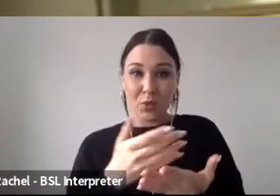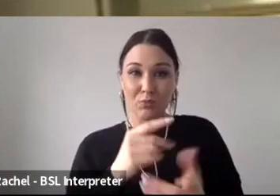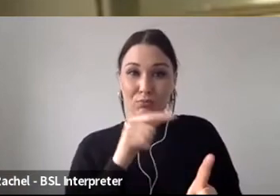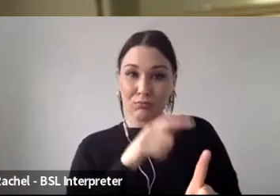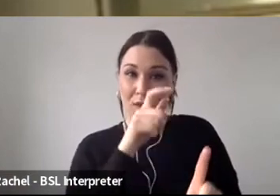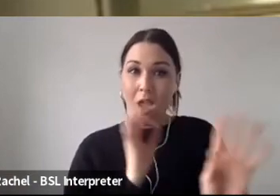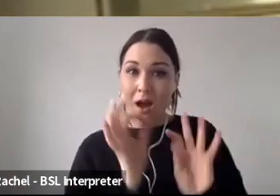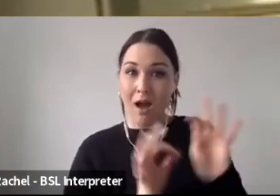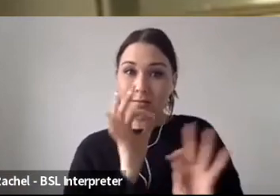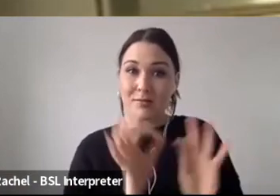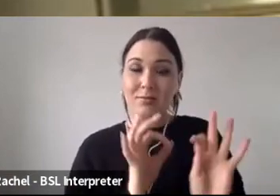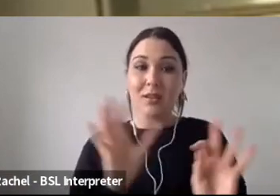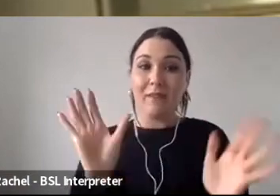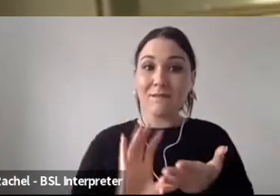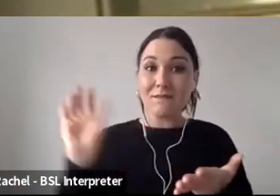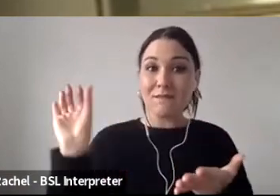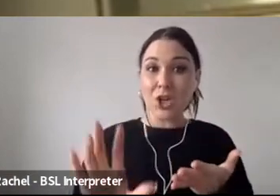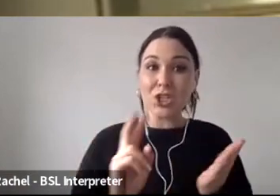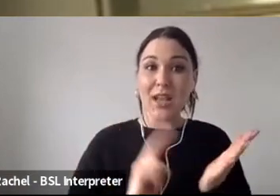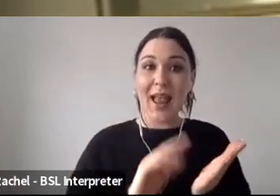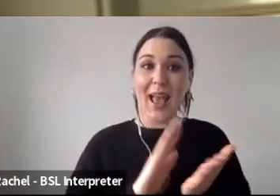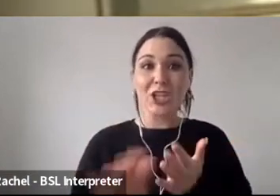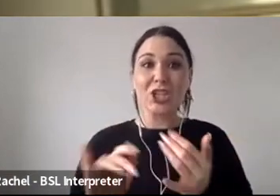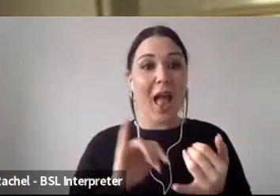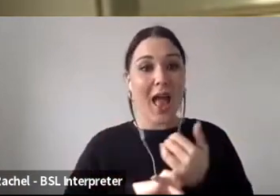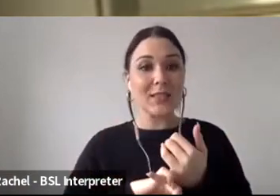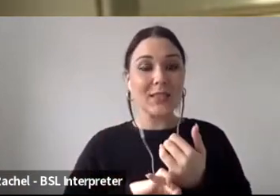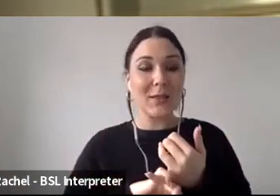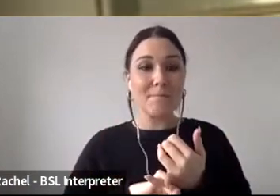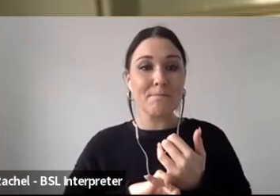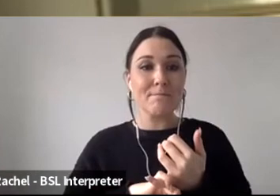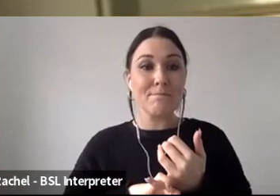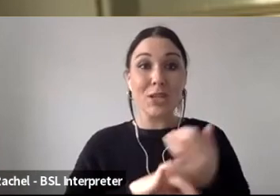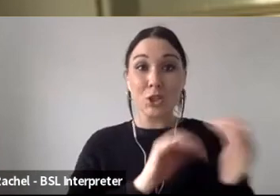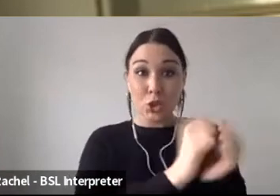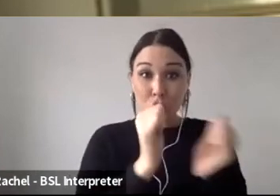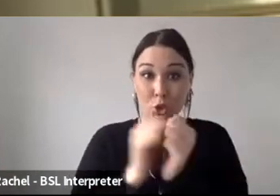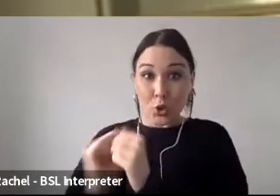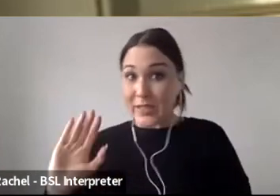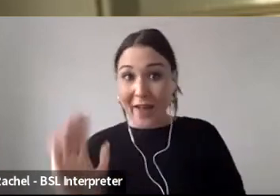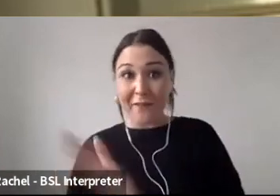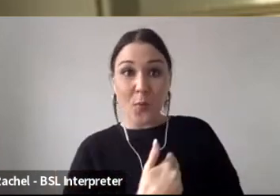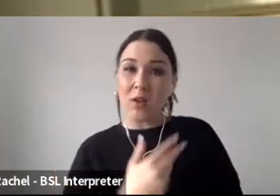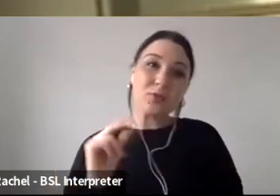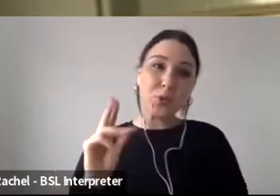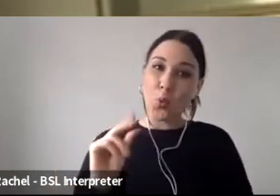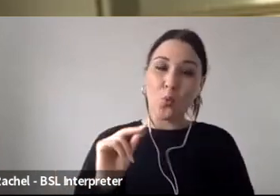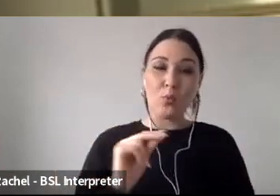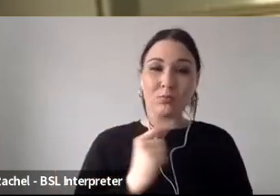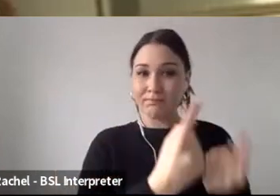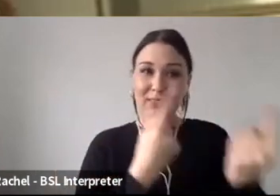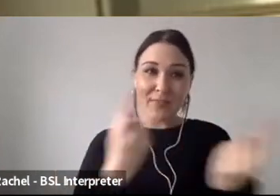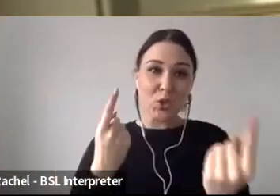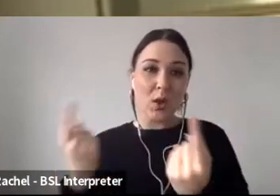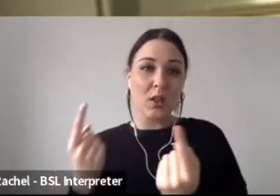it's all funded by the National Health Service. It may not suit everybody. I should just be aware. Secondly,